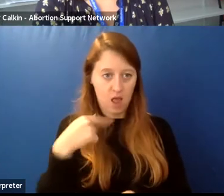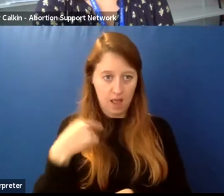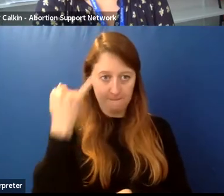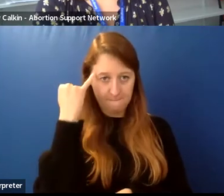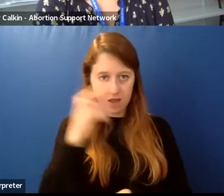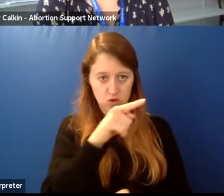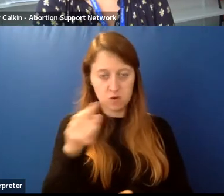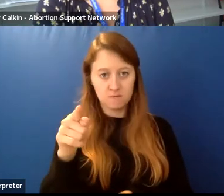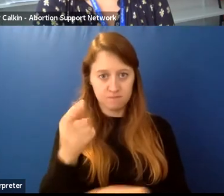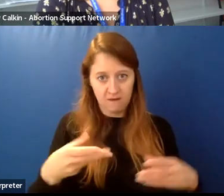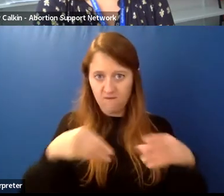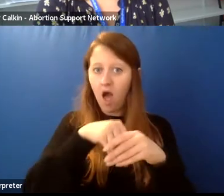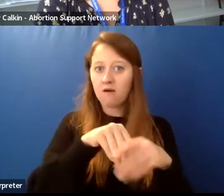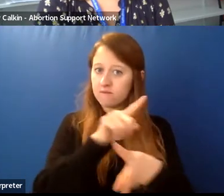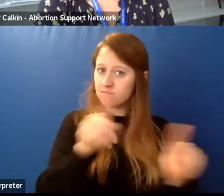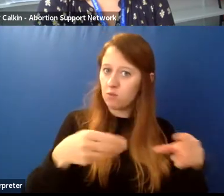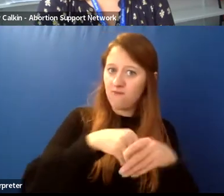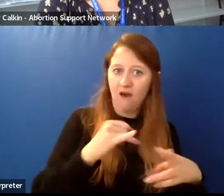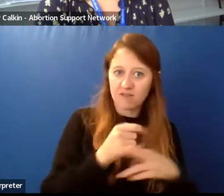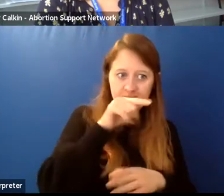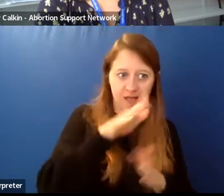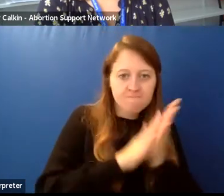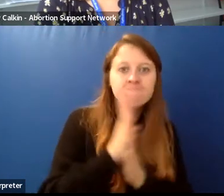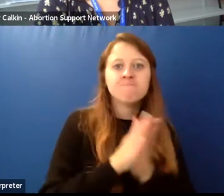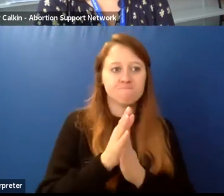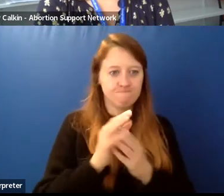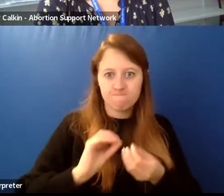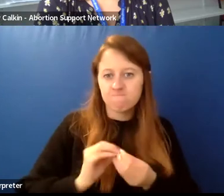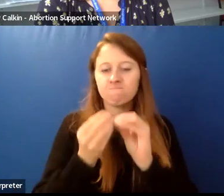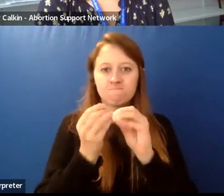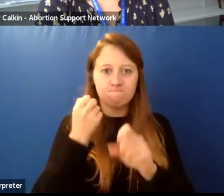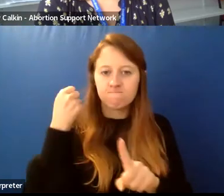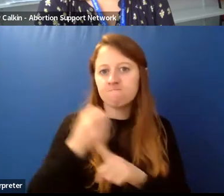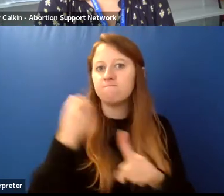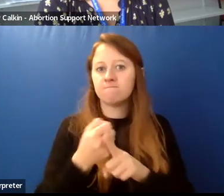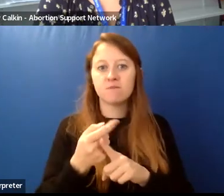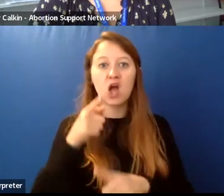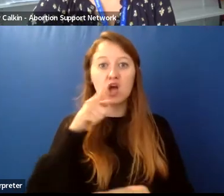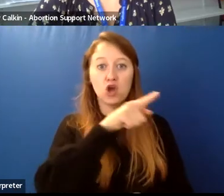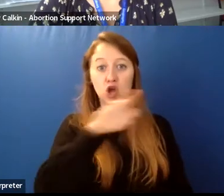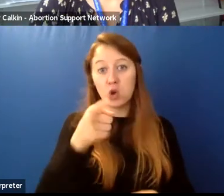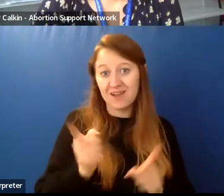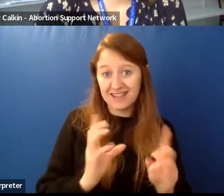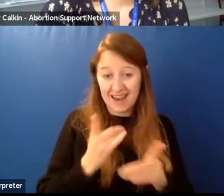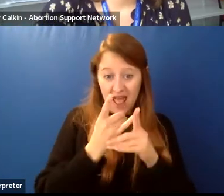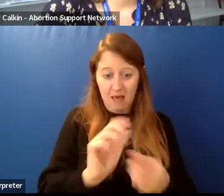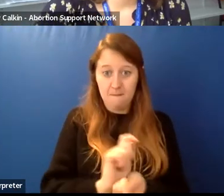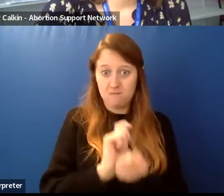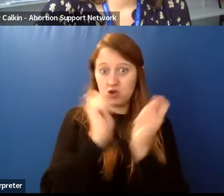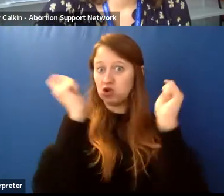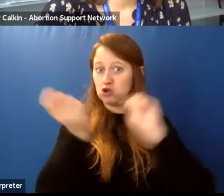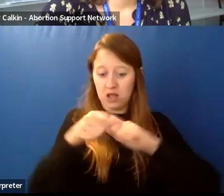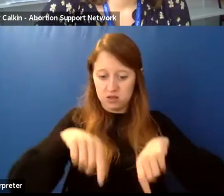we're part of that energy. You were the people who created that change in our society. Because the repeal